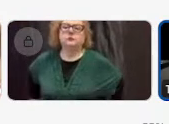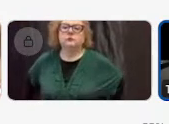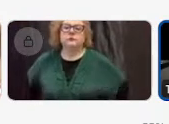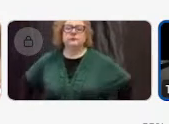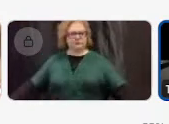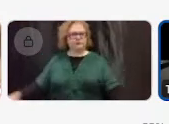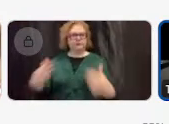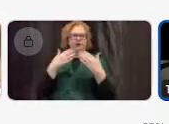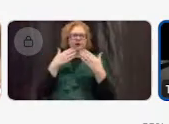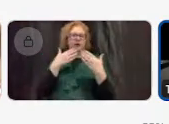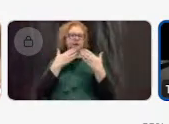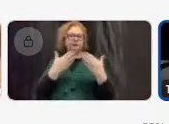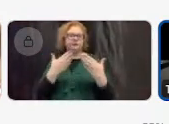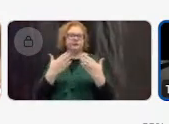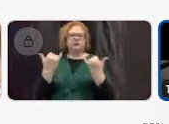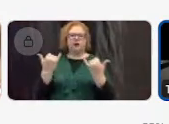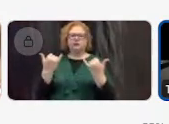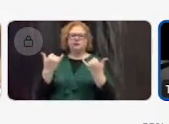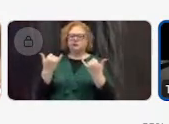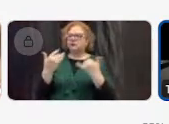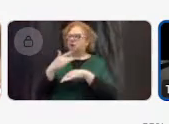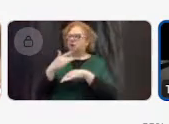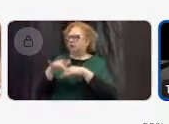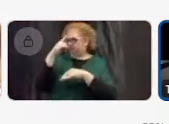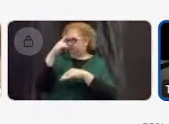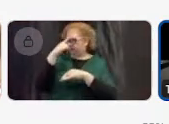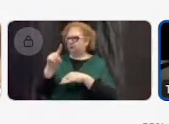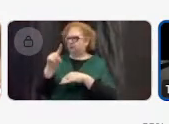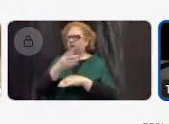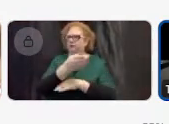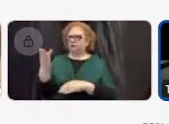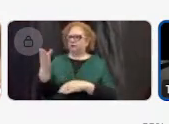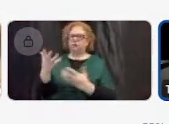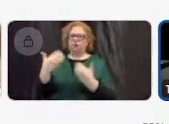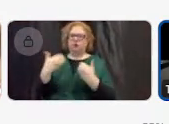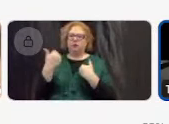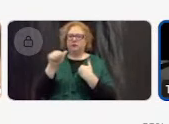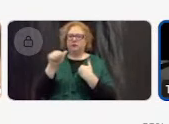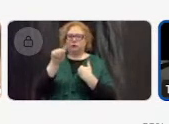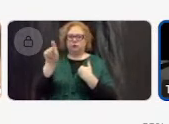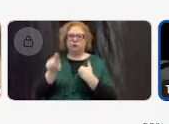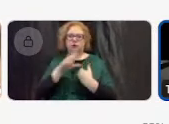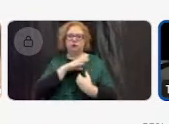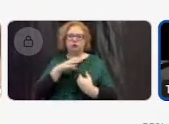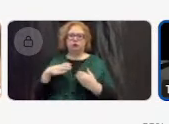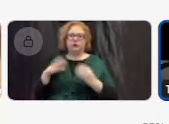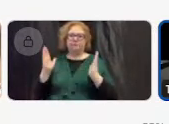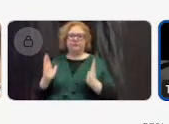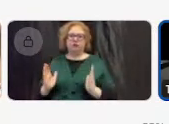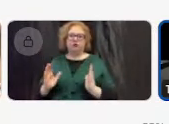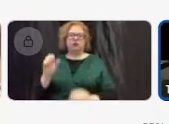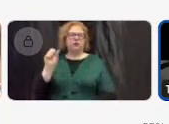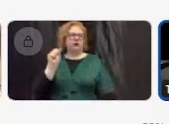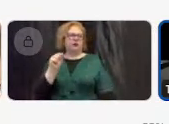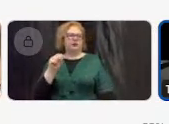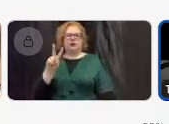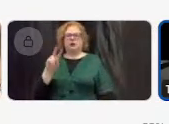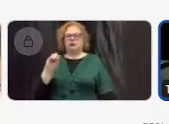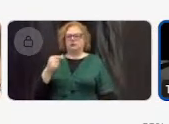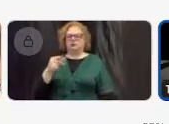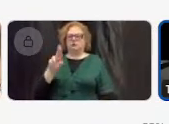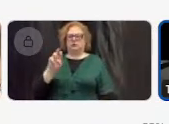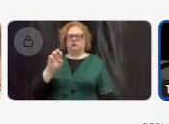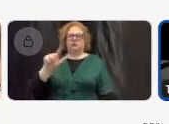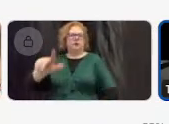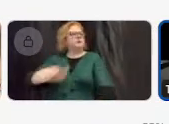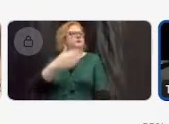questions. Chairman Vogel, go ahead. Thank you. I have a couple quick questions. Director Collins, since we have